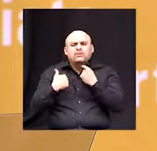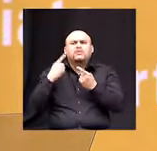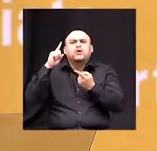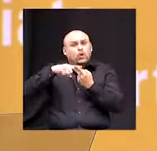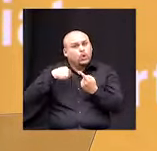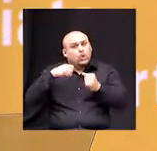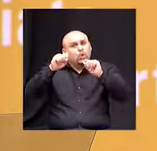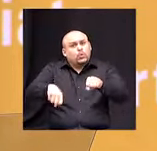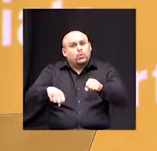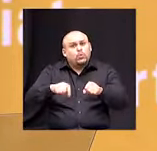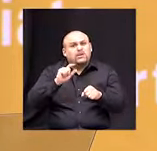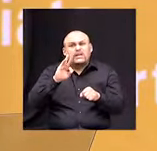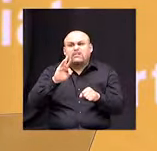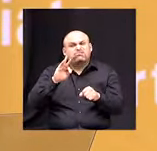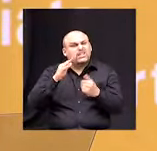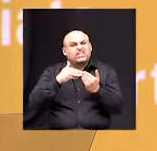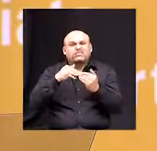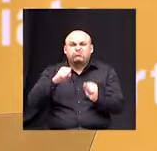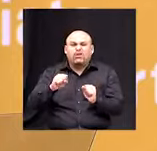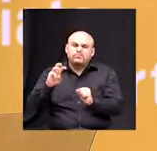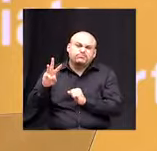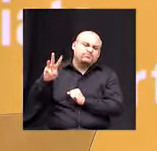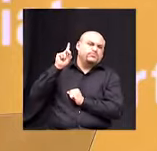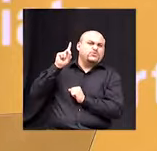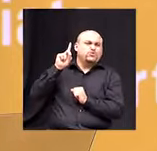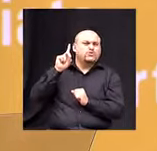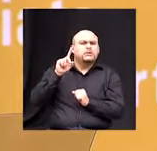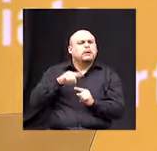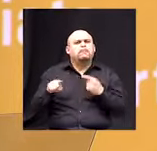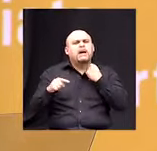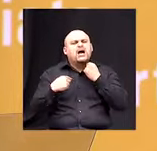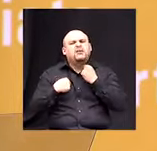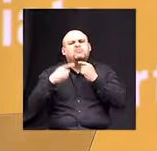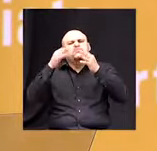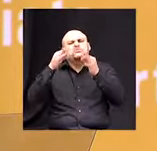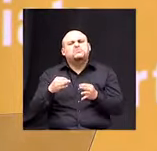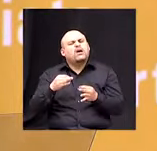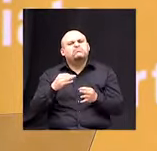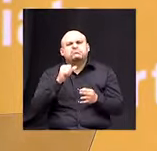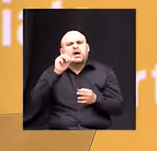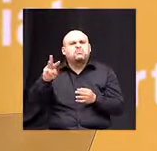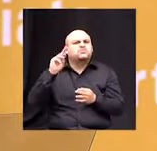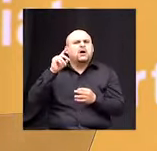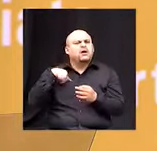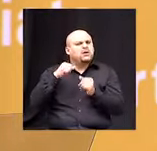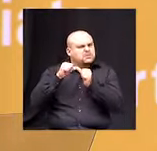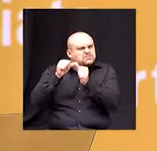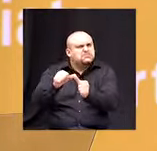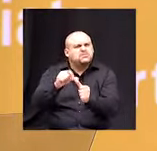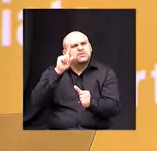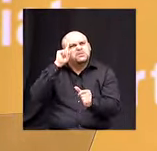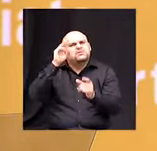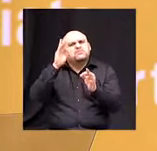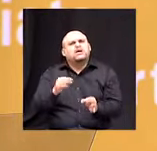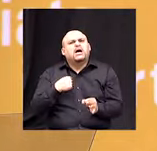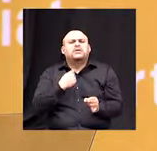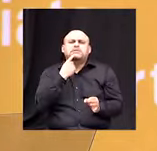point where I was just withdrawn, right? But I chose not to. I chose to